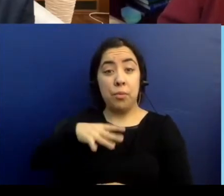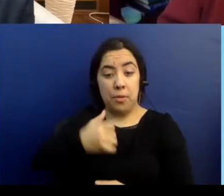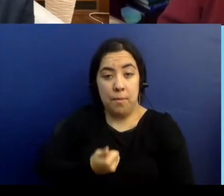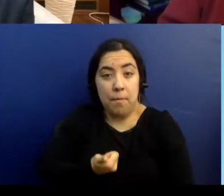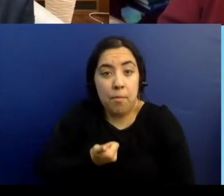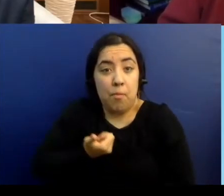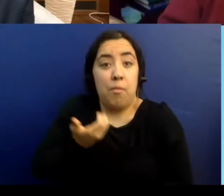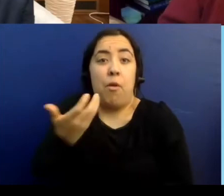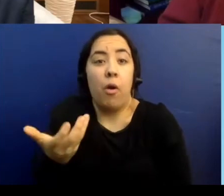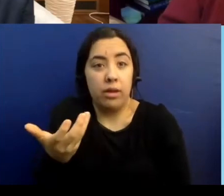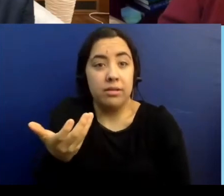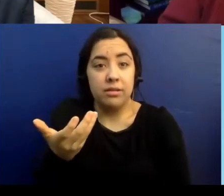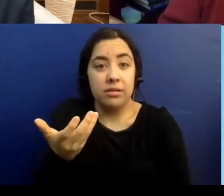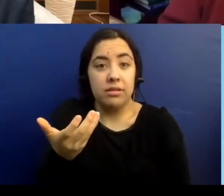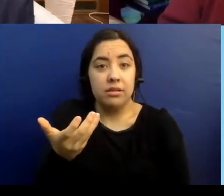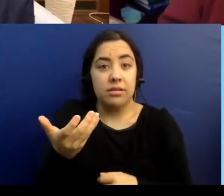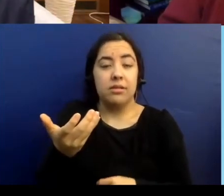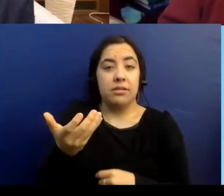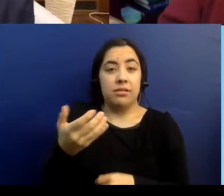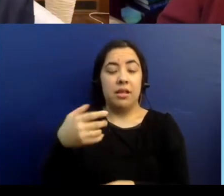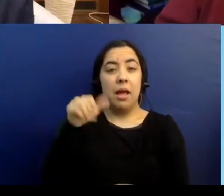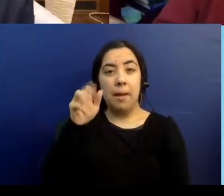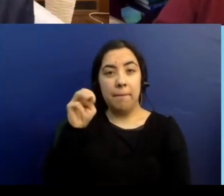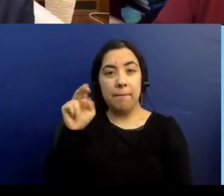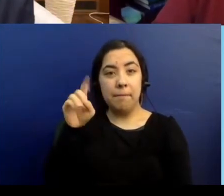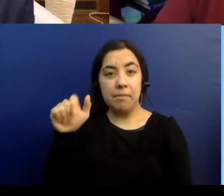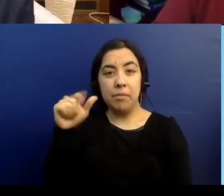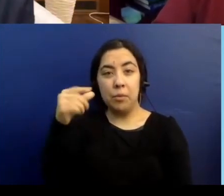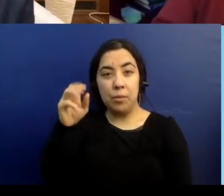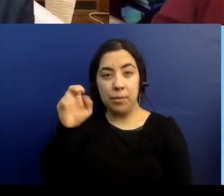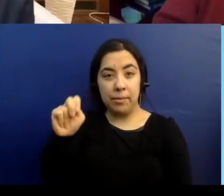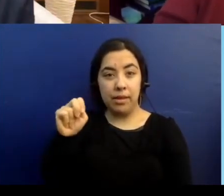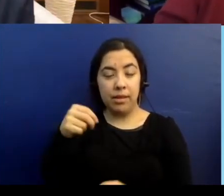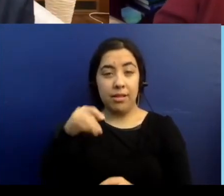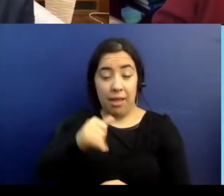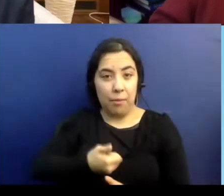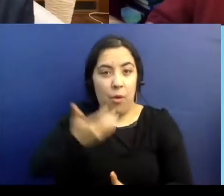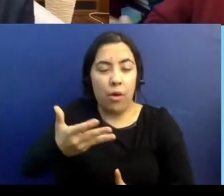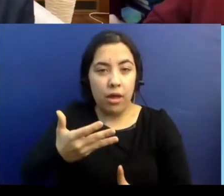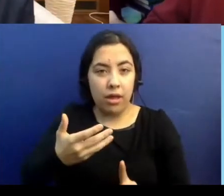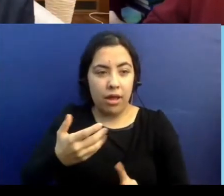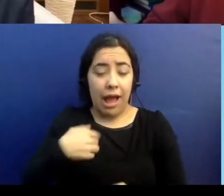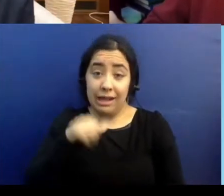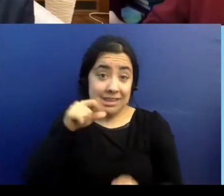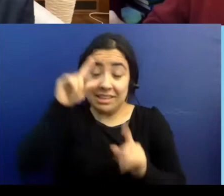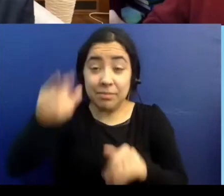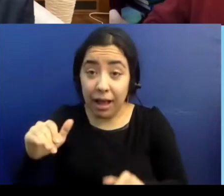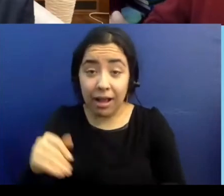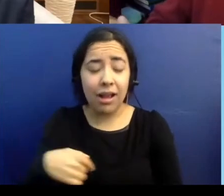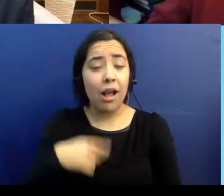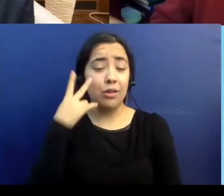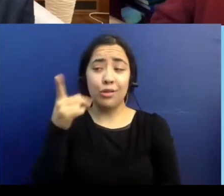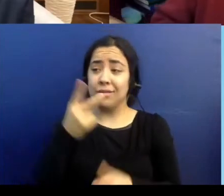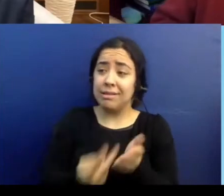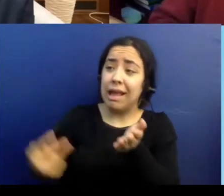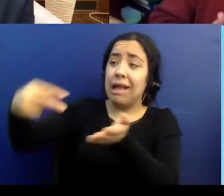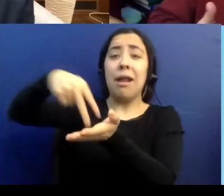know, Amanda Gorman. She was, I didn't expect it. I saw her stand up. I didn't know who she was.